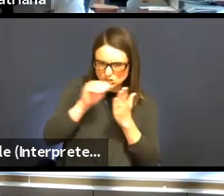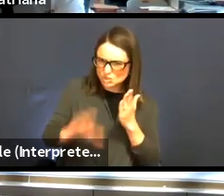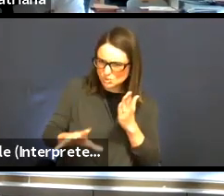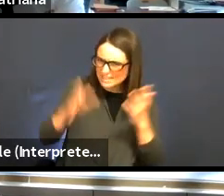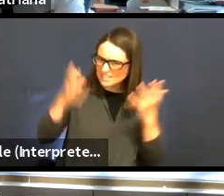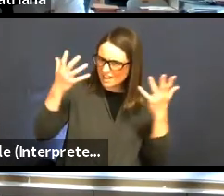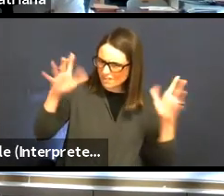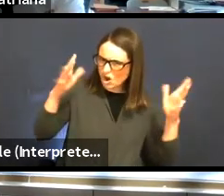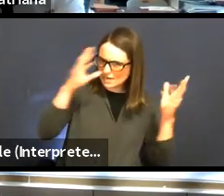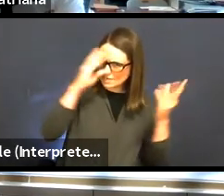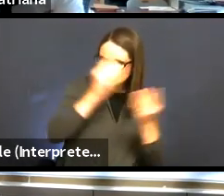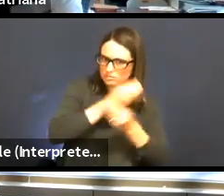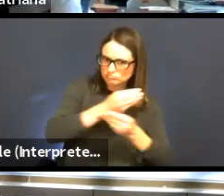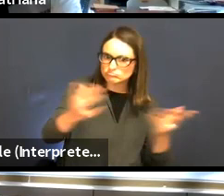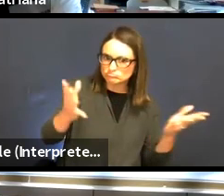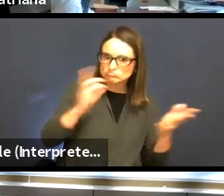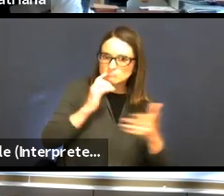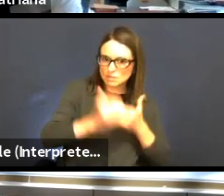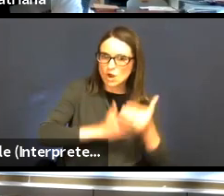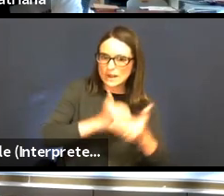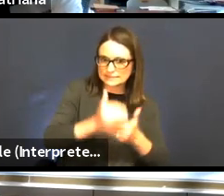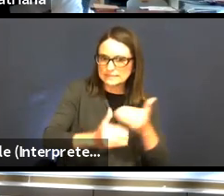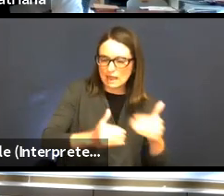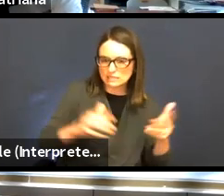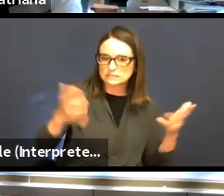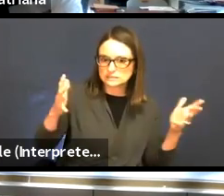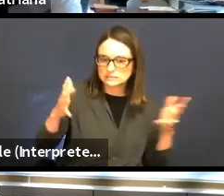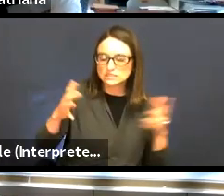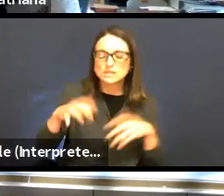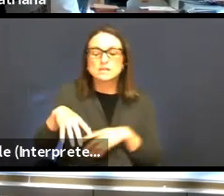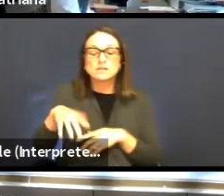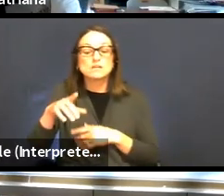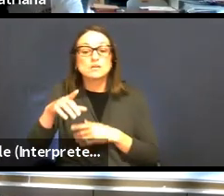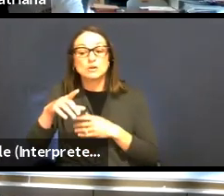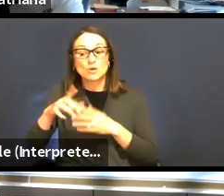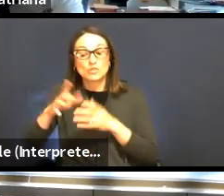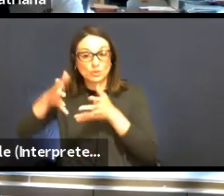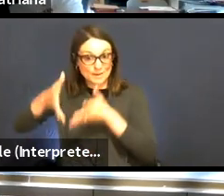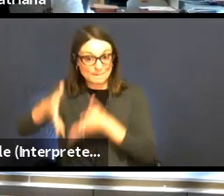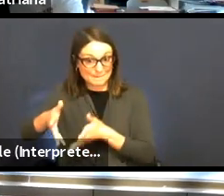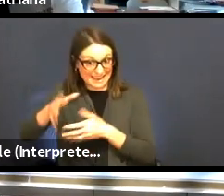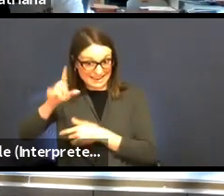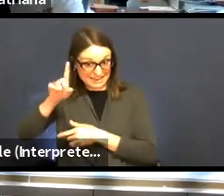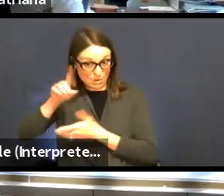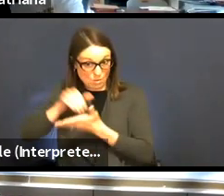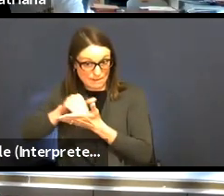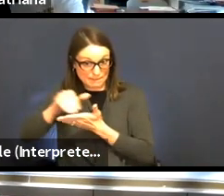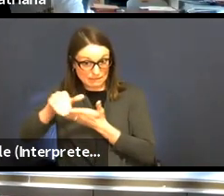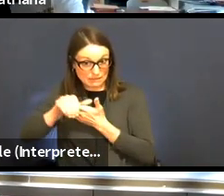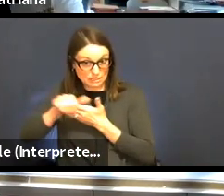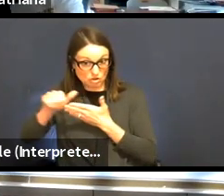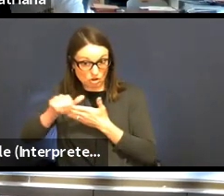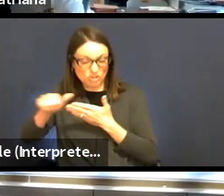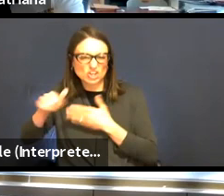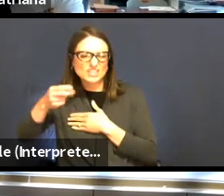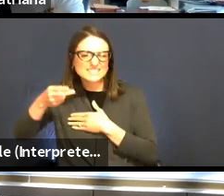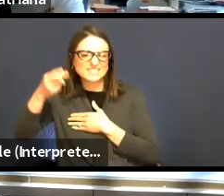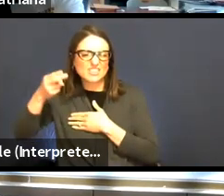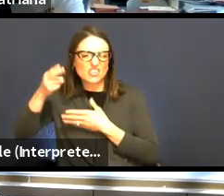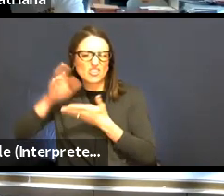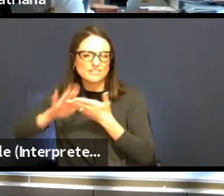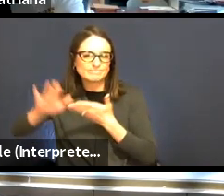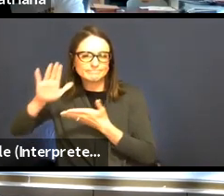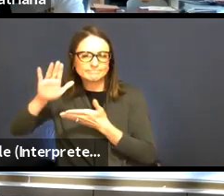about the process. Part of what we wanted to do with the remaining $1 million of those higher education